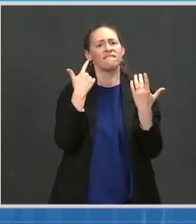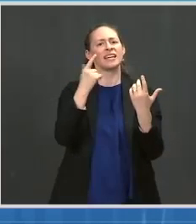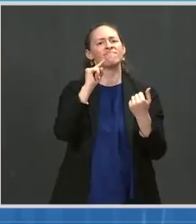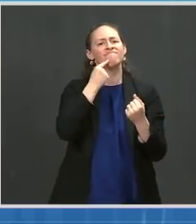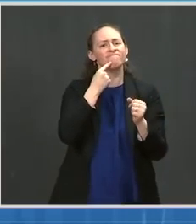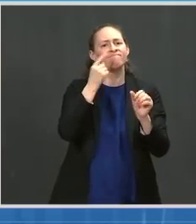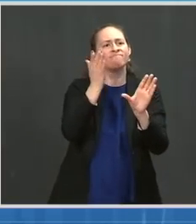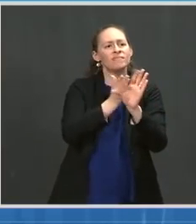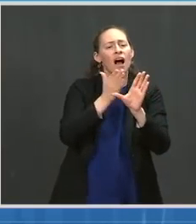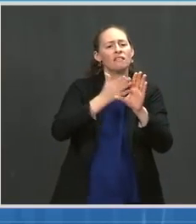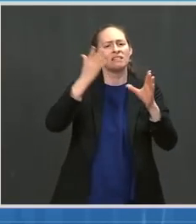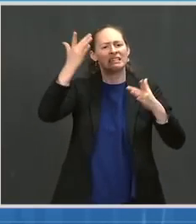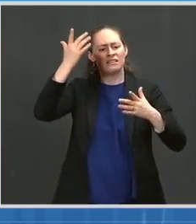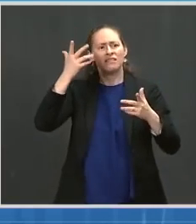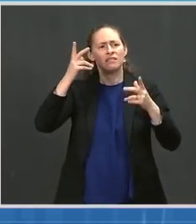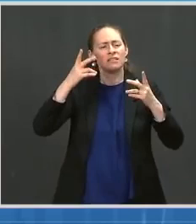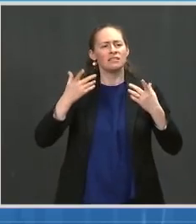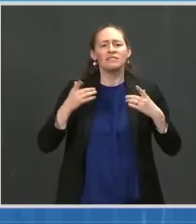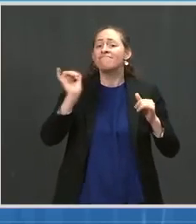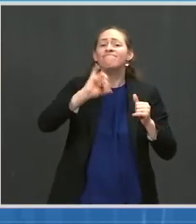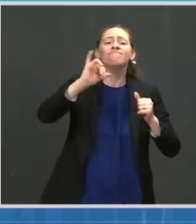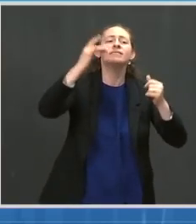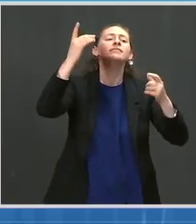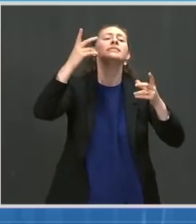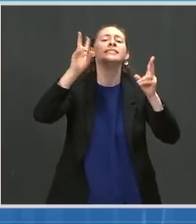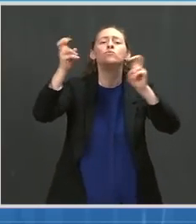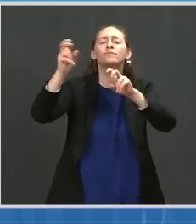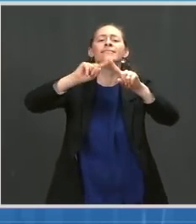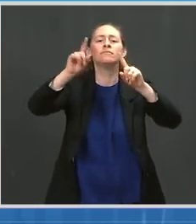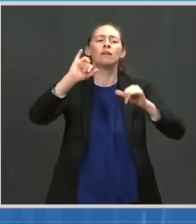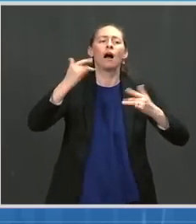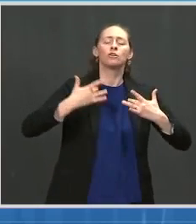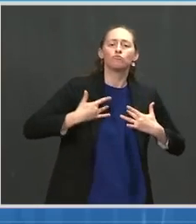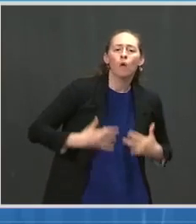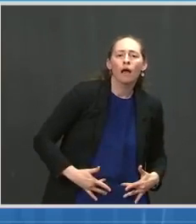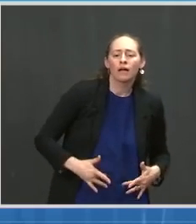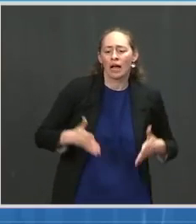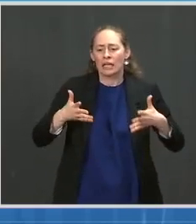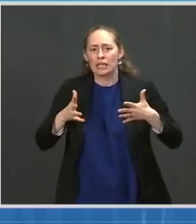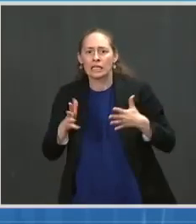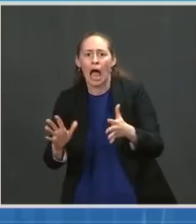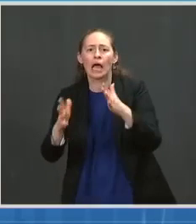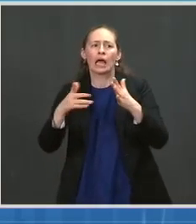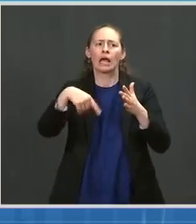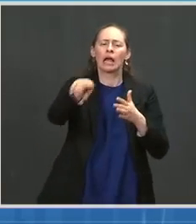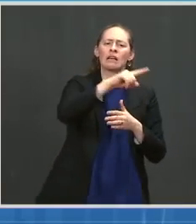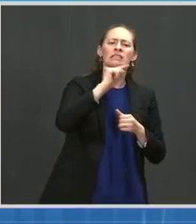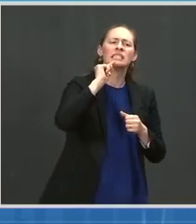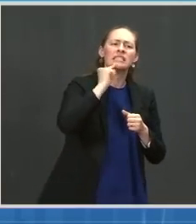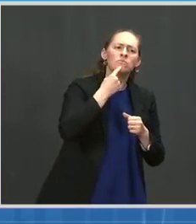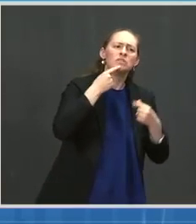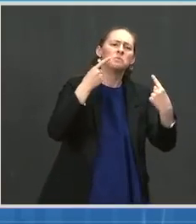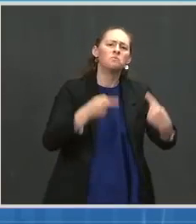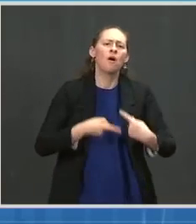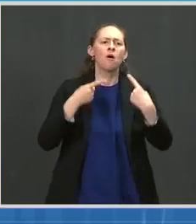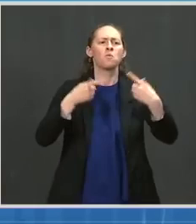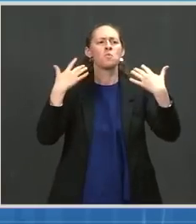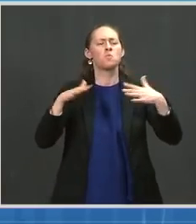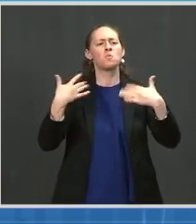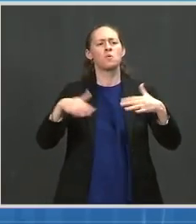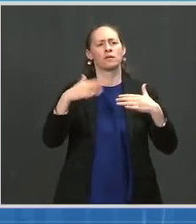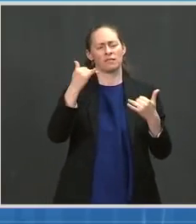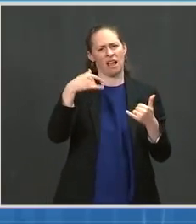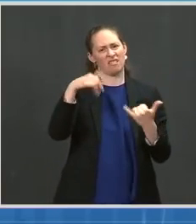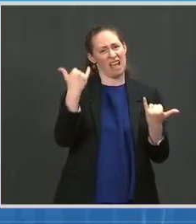and depression were among the most common conditions. Millions of people are experiencing symptoms of anxiety and depression right